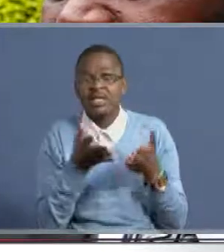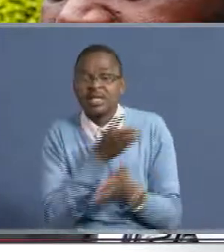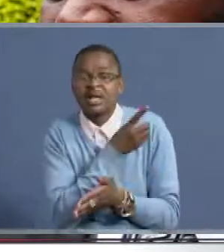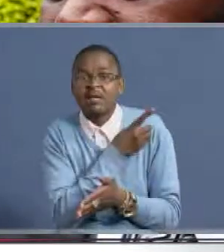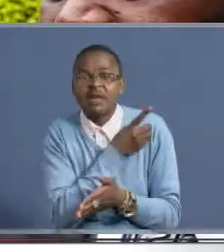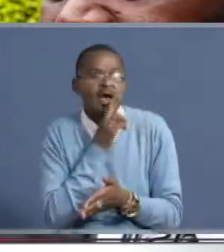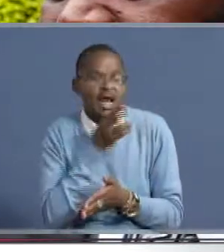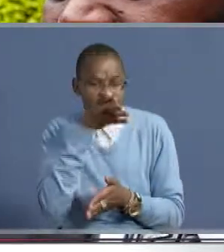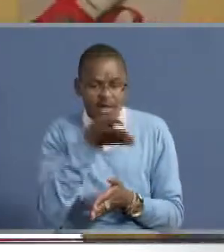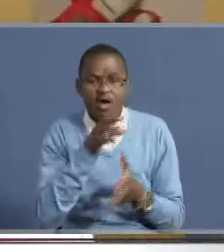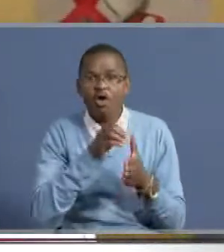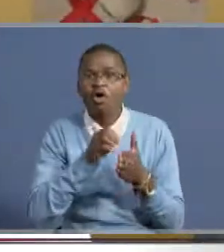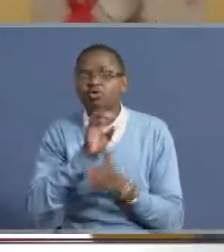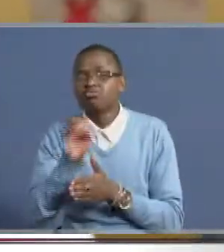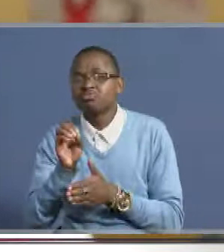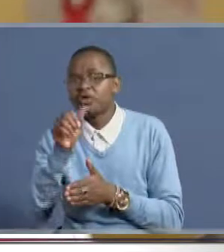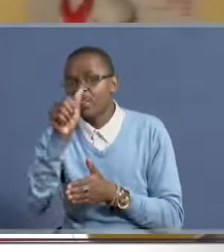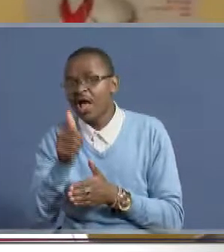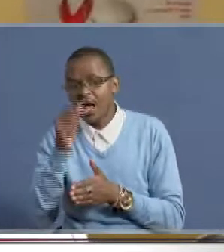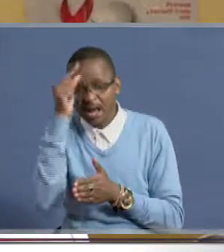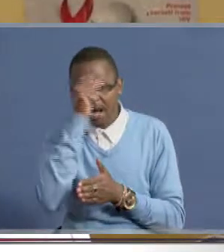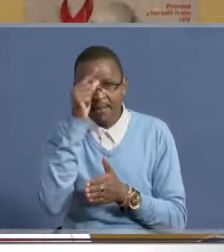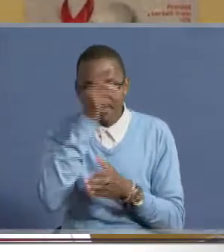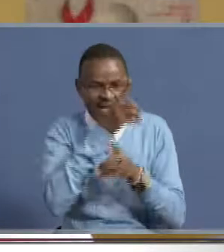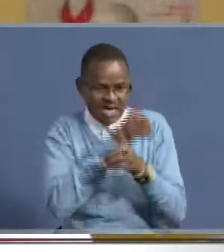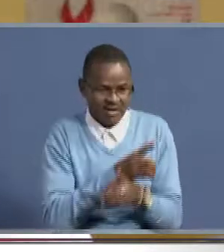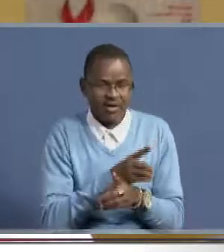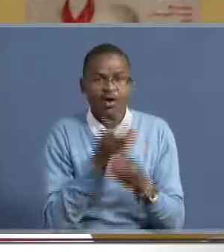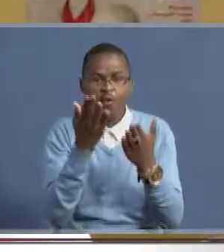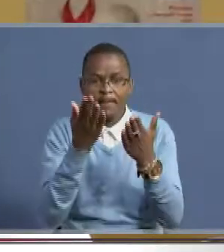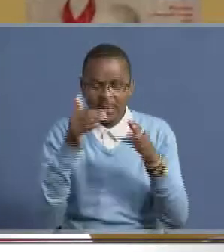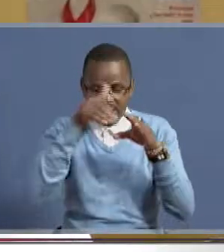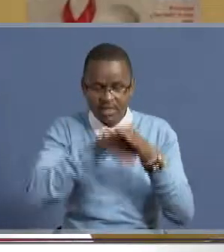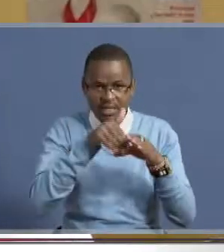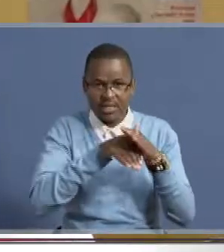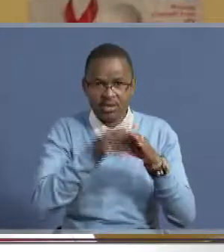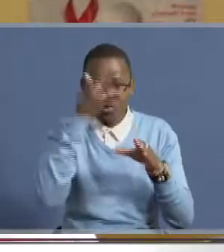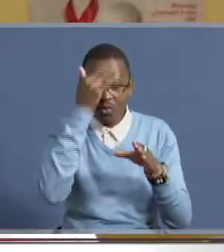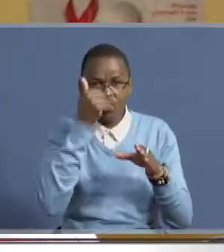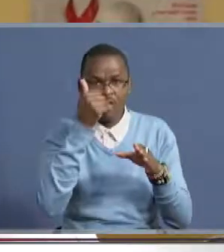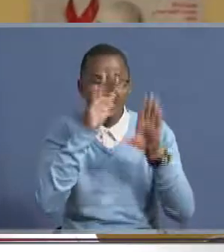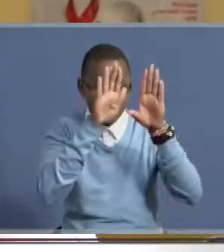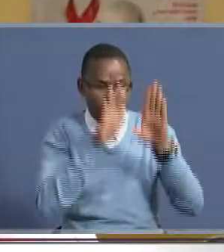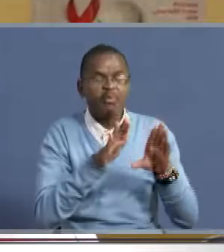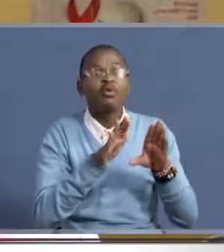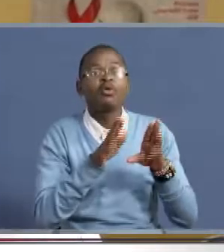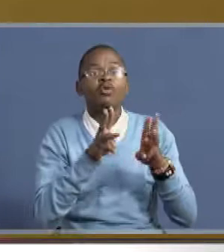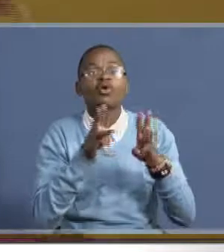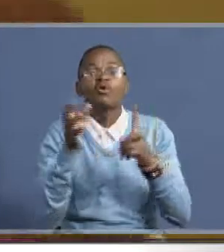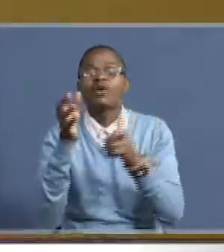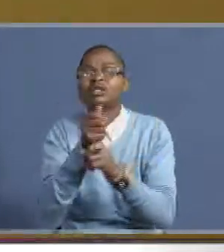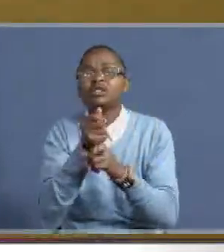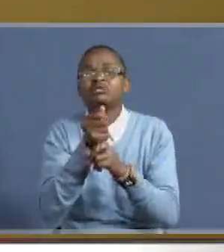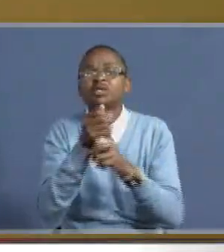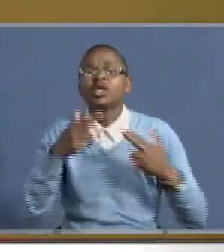doctors are available here or not. On the other hand, the government defended this move of bringing in the medics, considering it as an important pillar in achieving universal